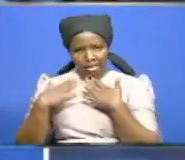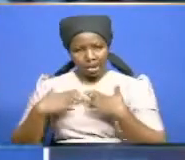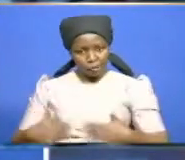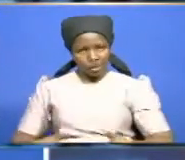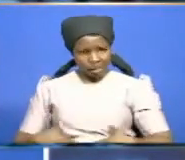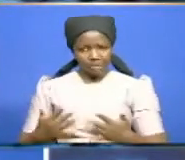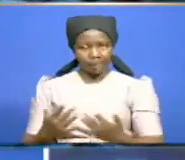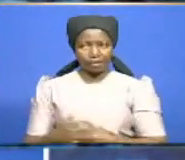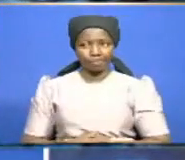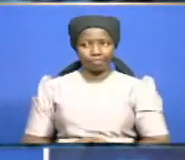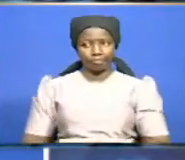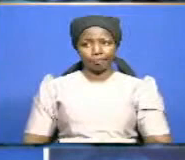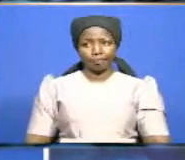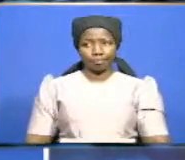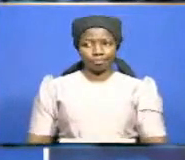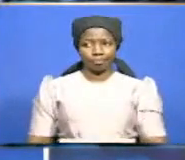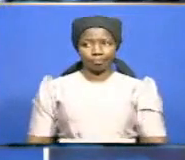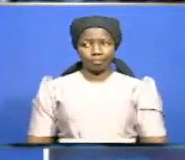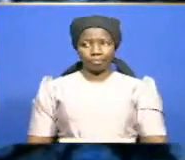Magufuli.